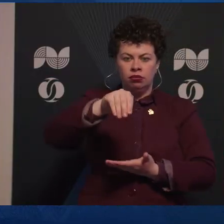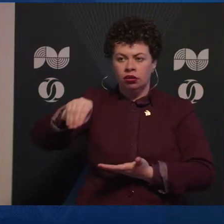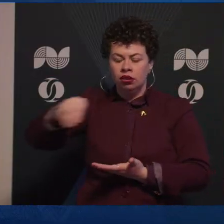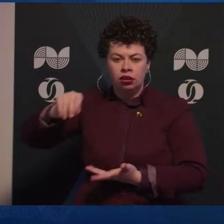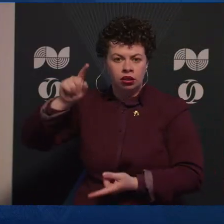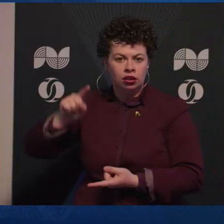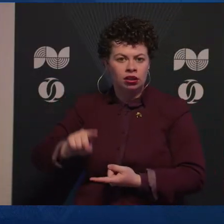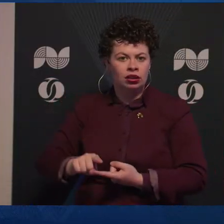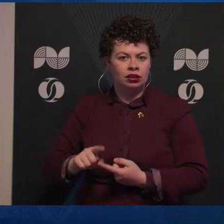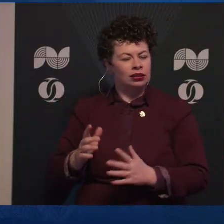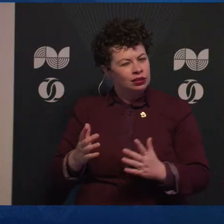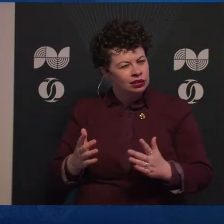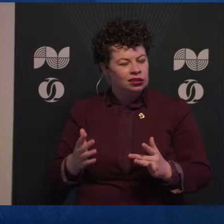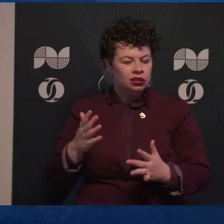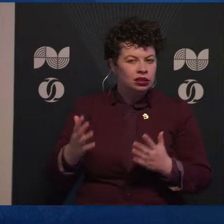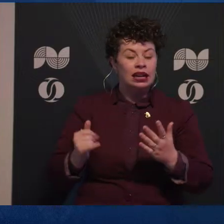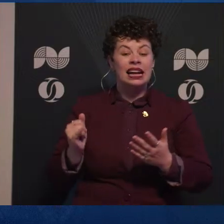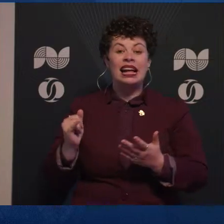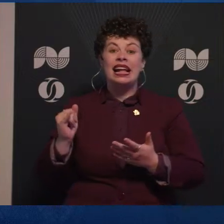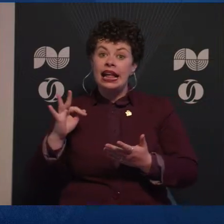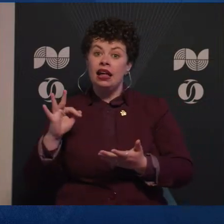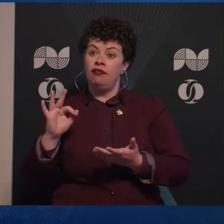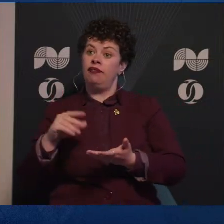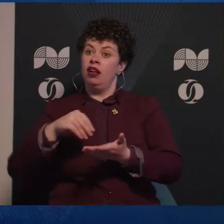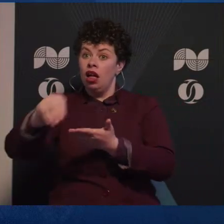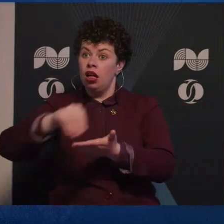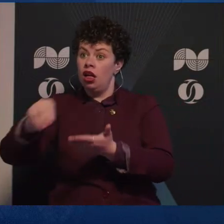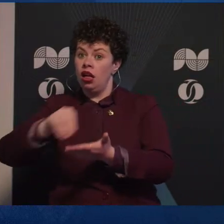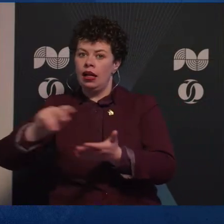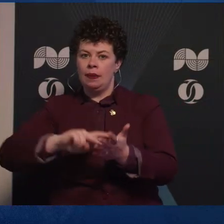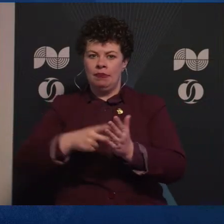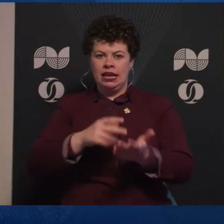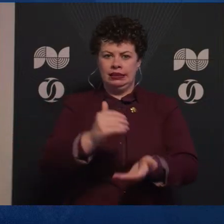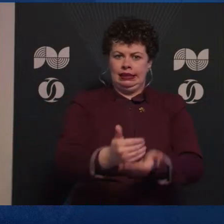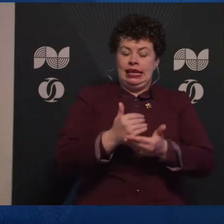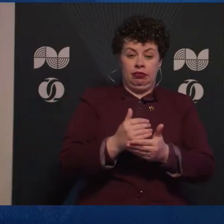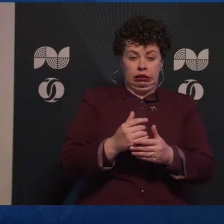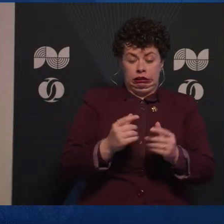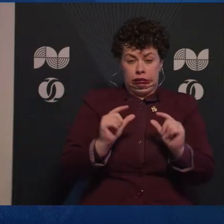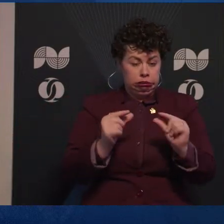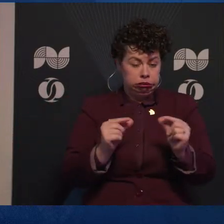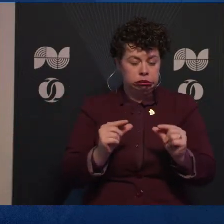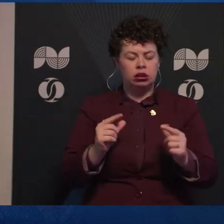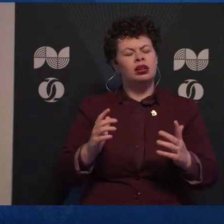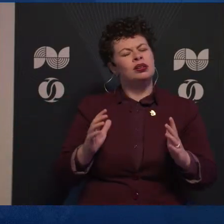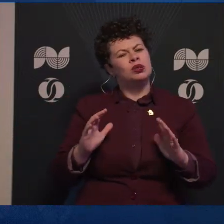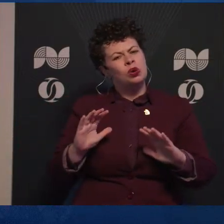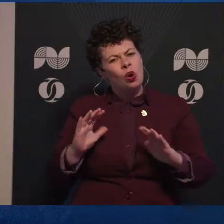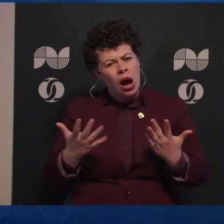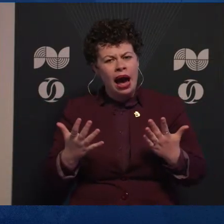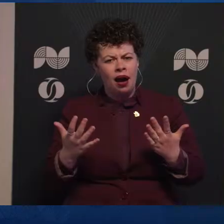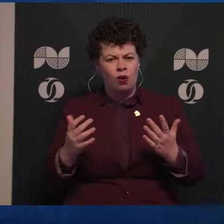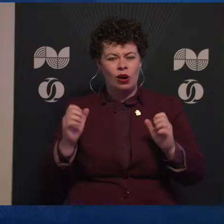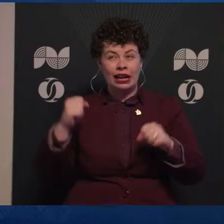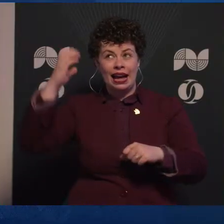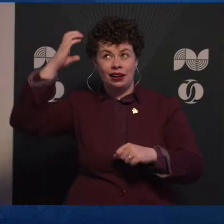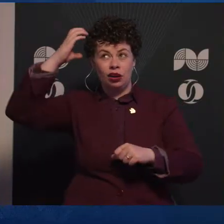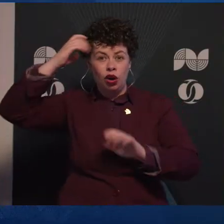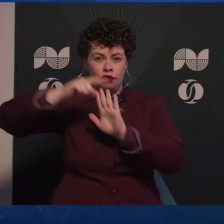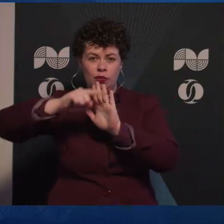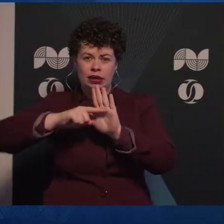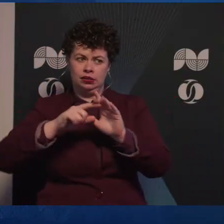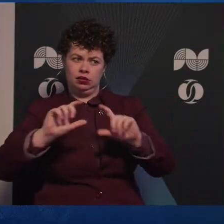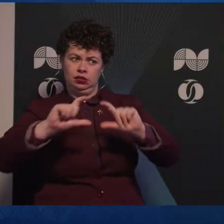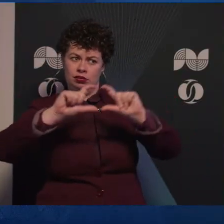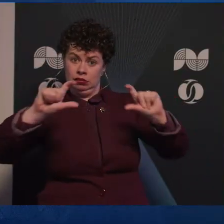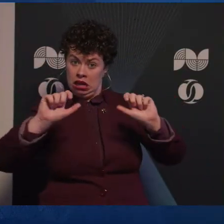where consumption dominates and investment is weak, again, to your point, what are the necessary conditions for industrial policy to succeed? Can green industrial